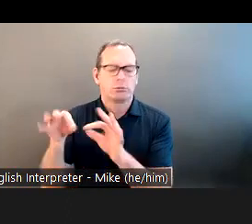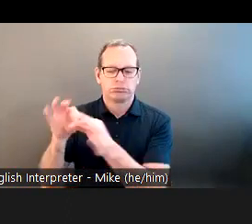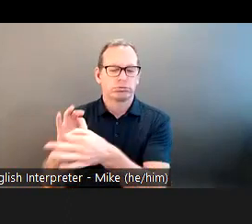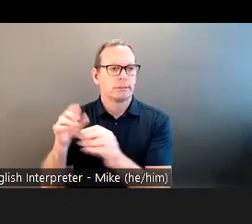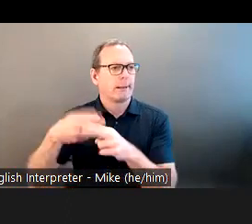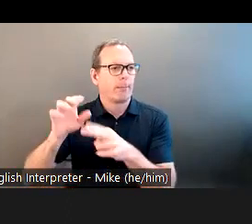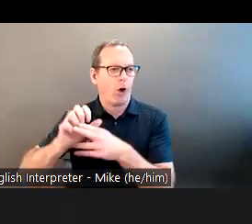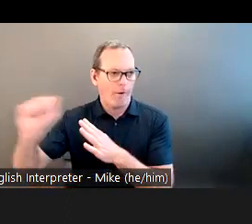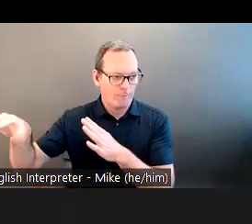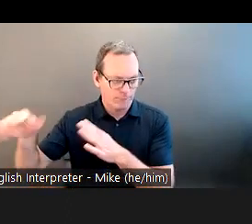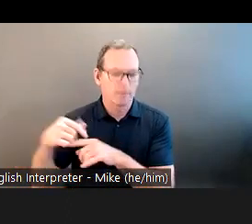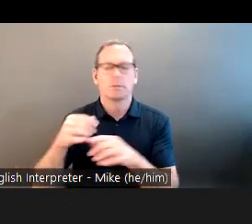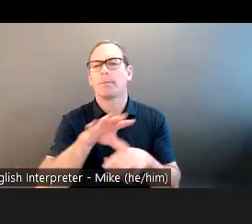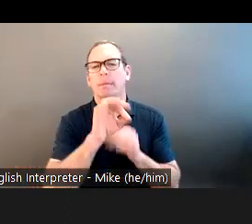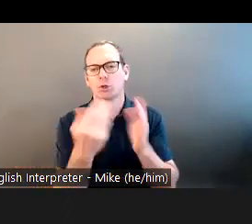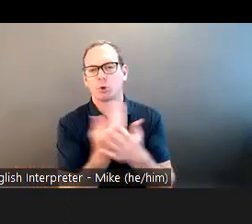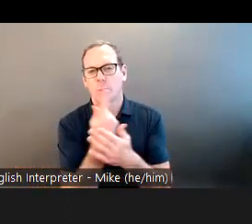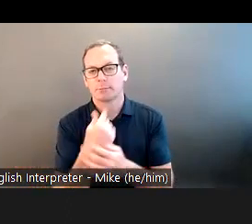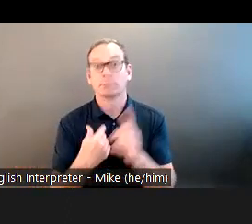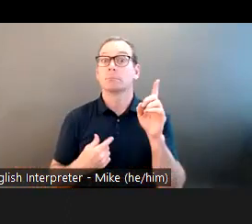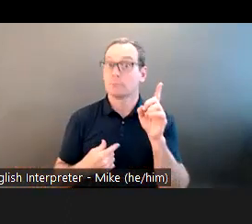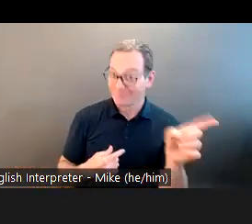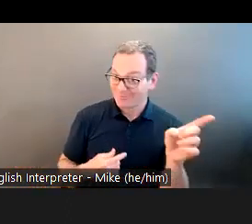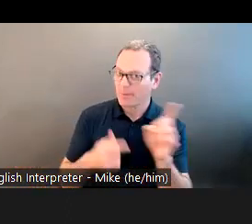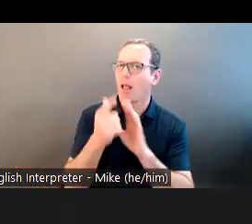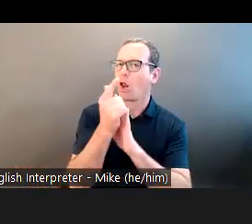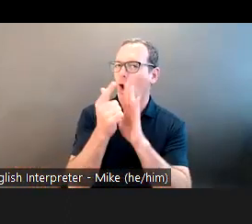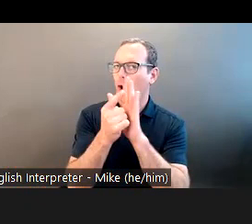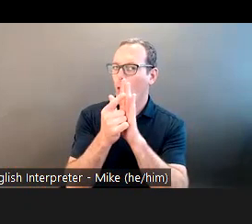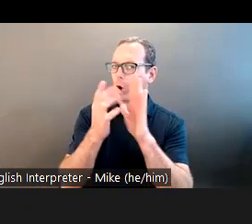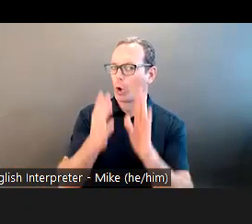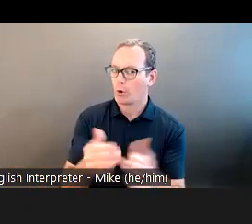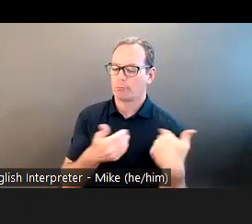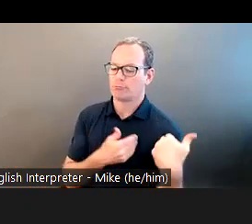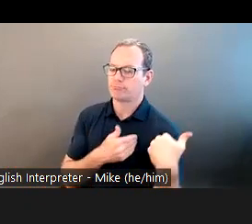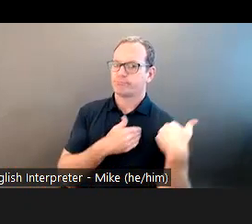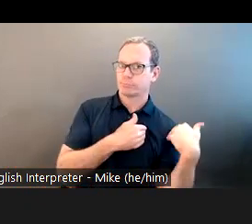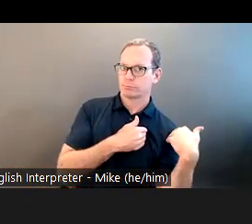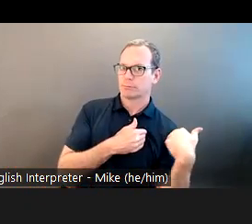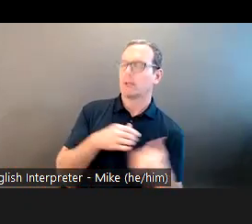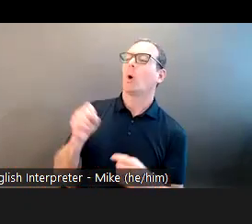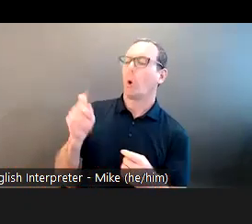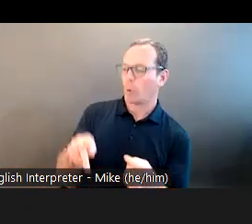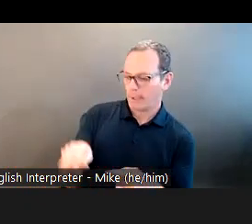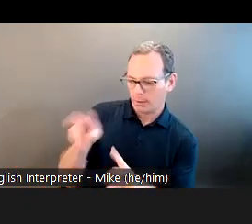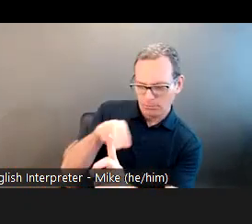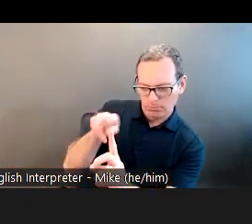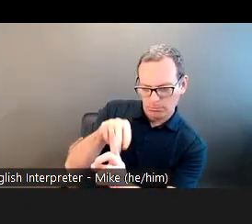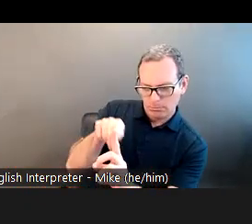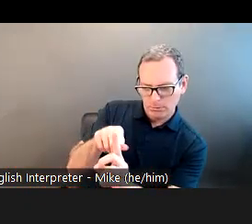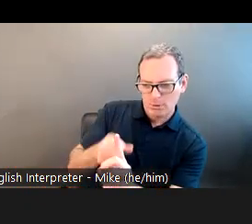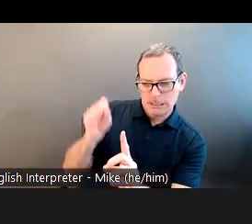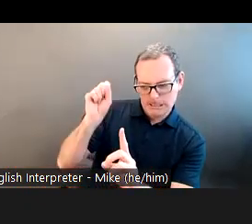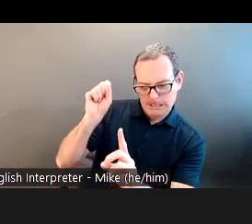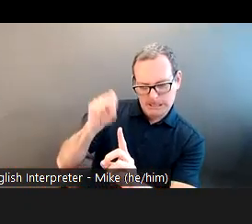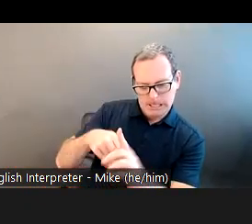The lawyer is then the gatekeeper. The lawyer will decide, does that person understand and appreciate what they're asking for? They might ask for an